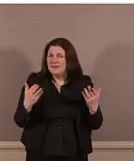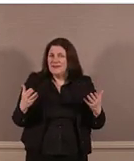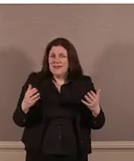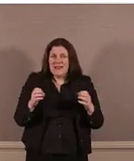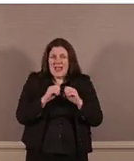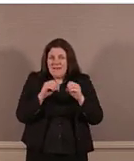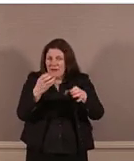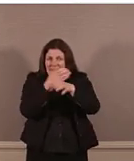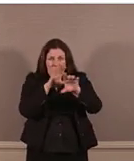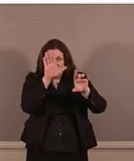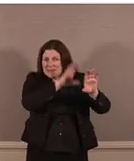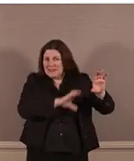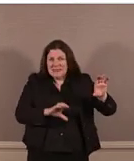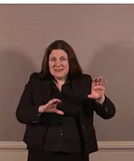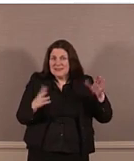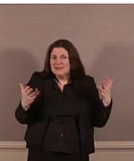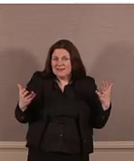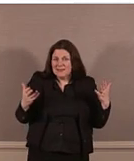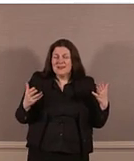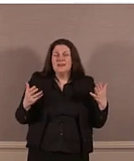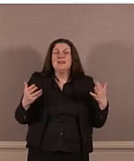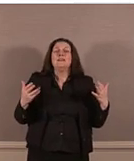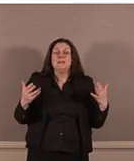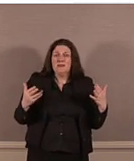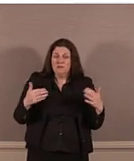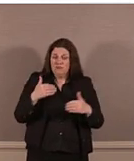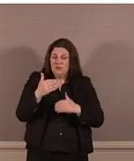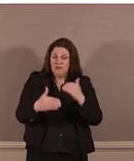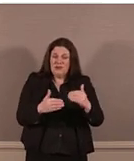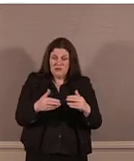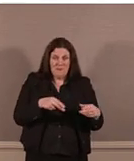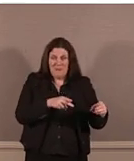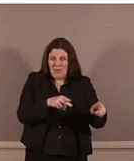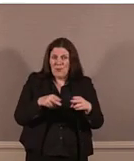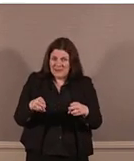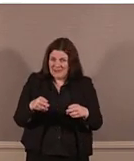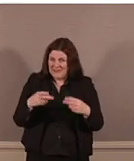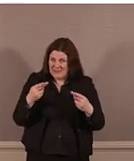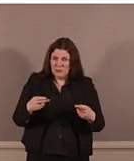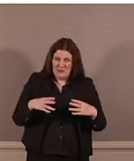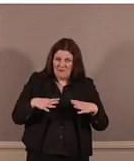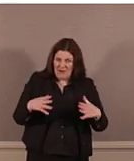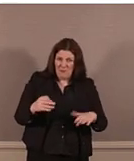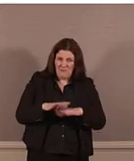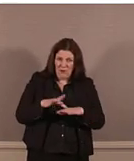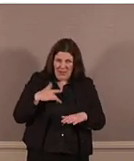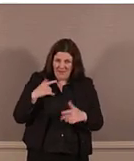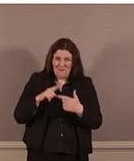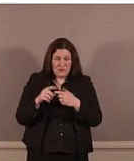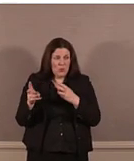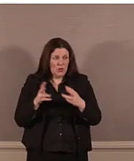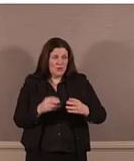in every county, and that progression and learning pathways are available for life and work.